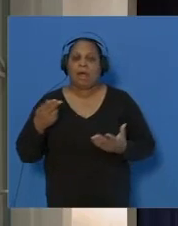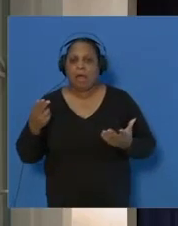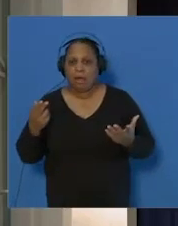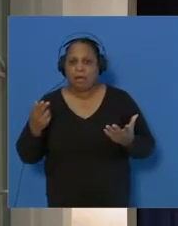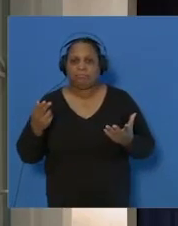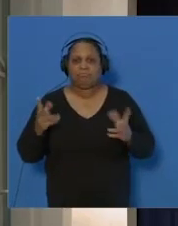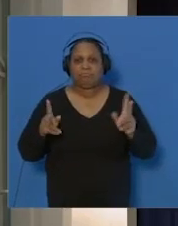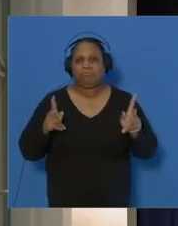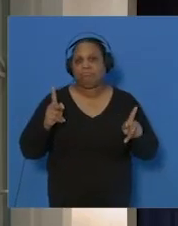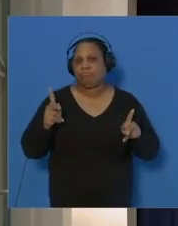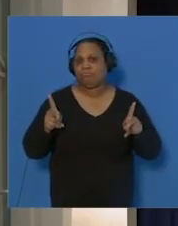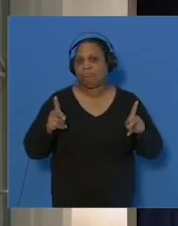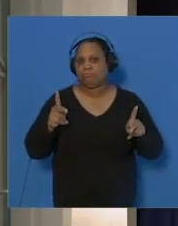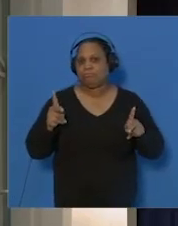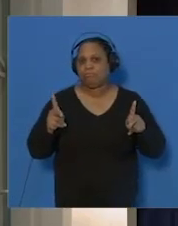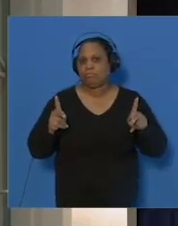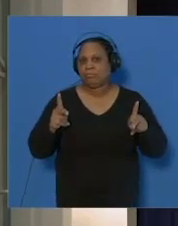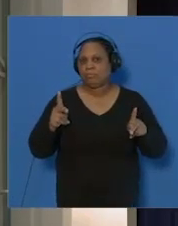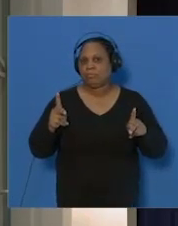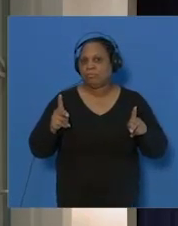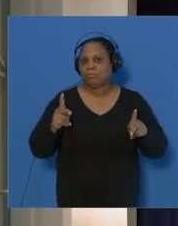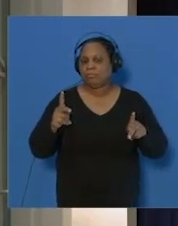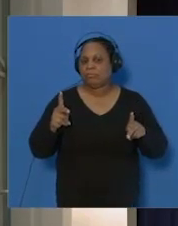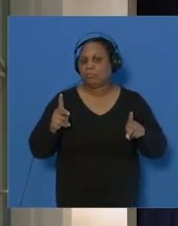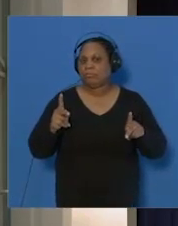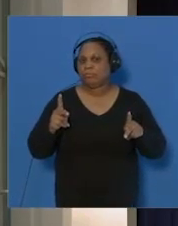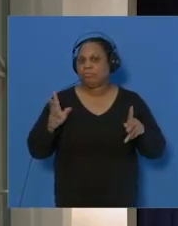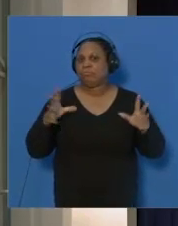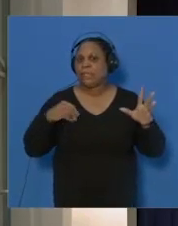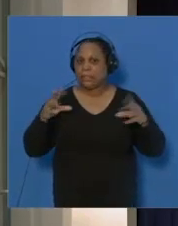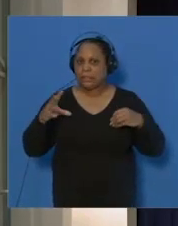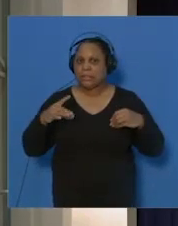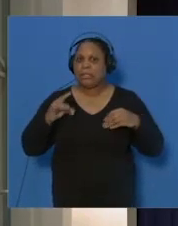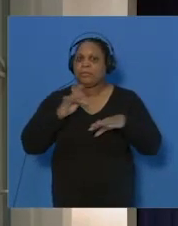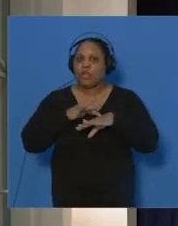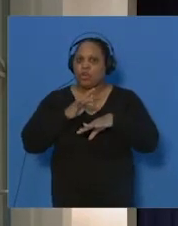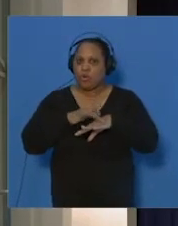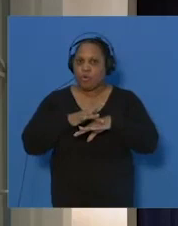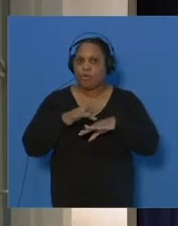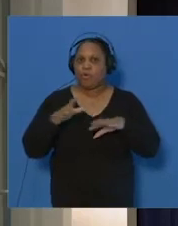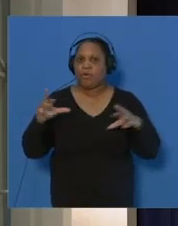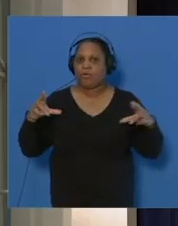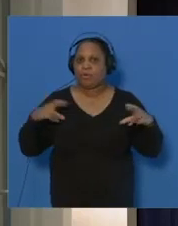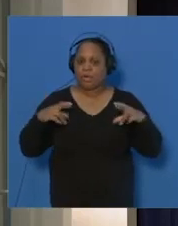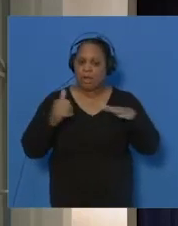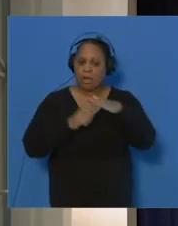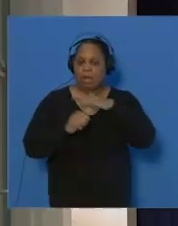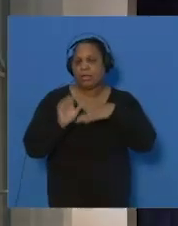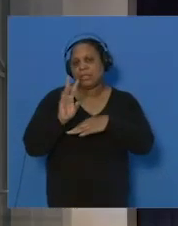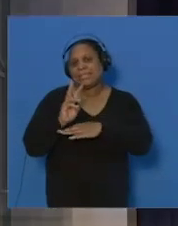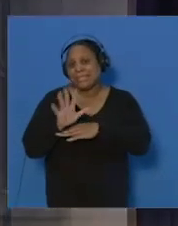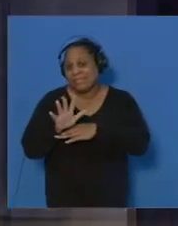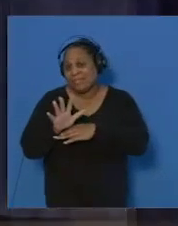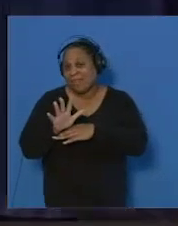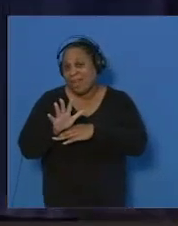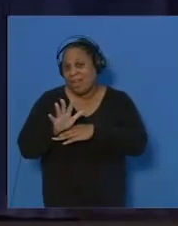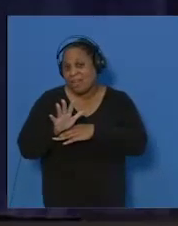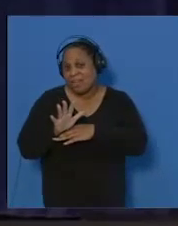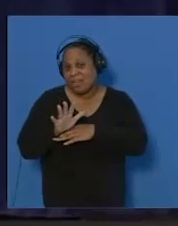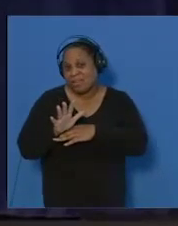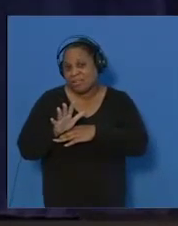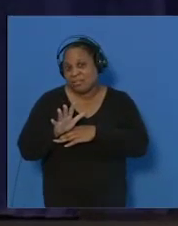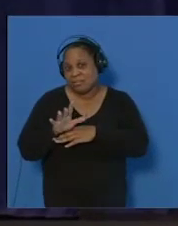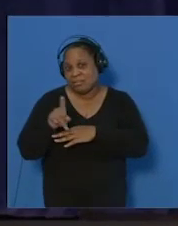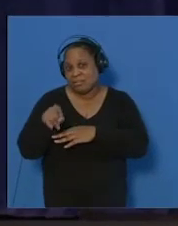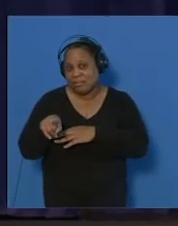For people who have taken early retirement and who are under the age of 65, would they